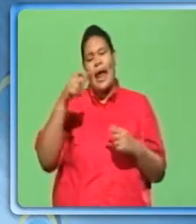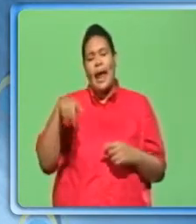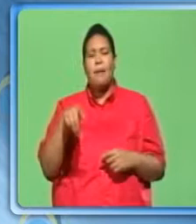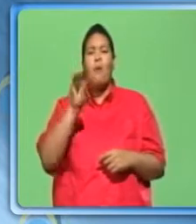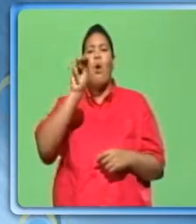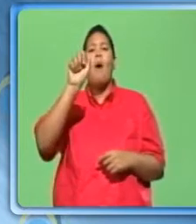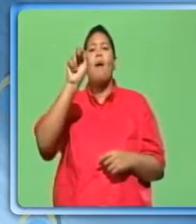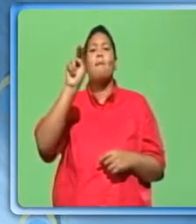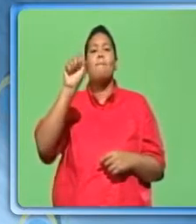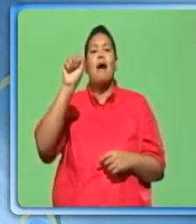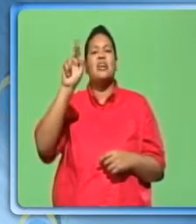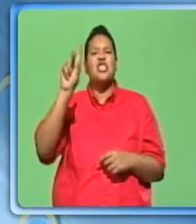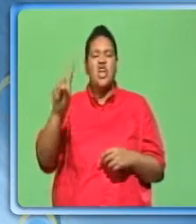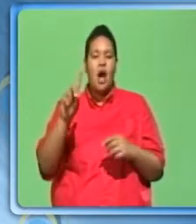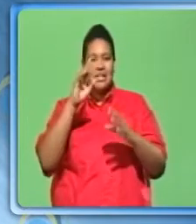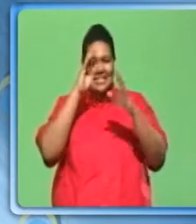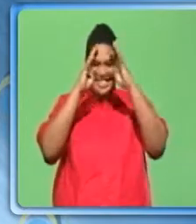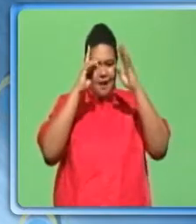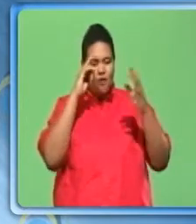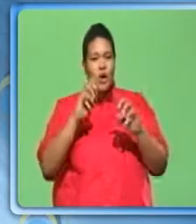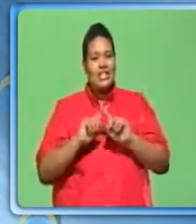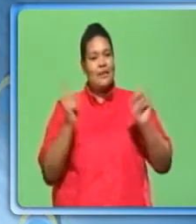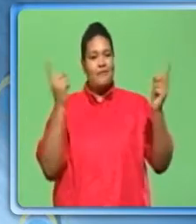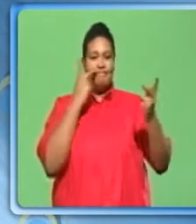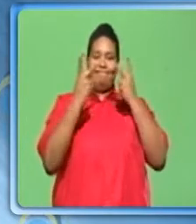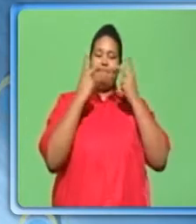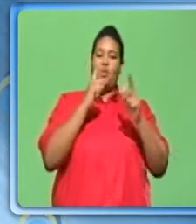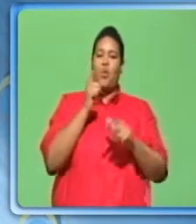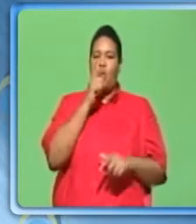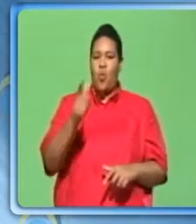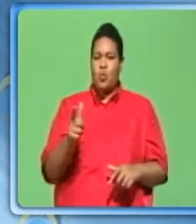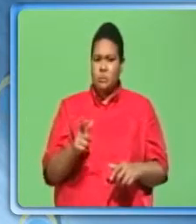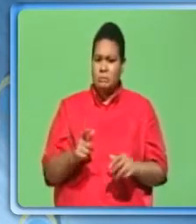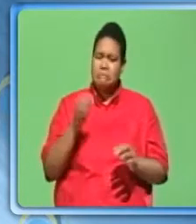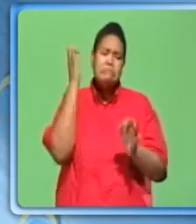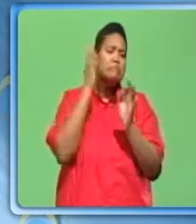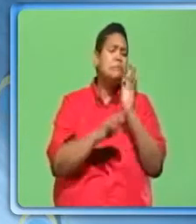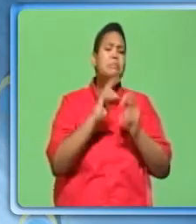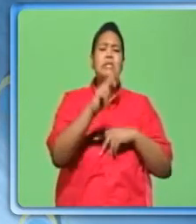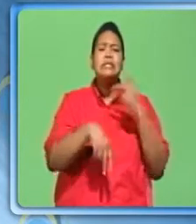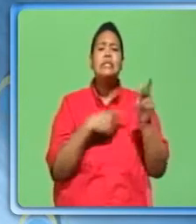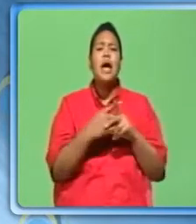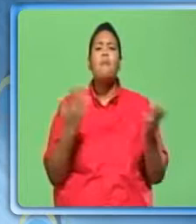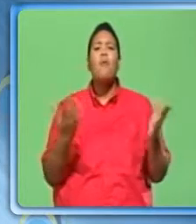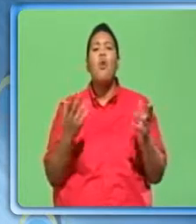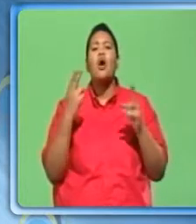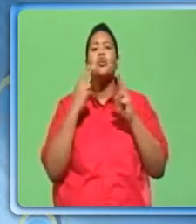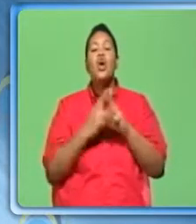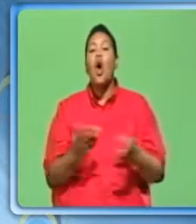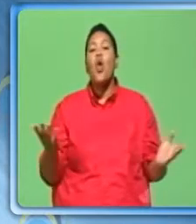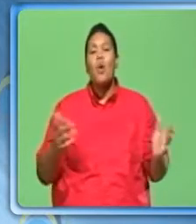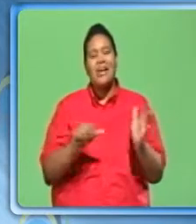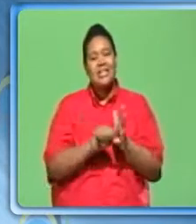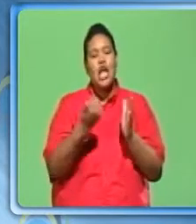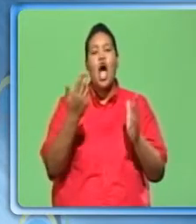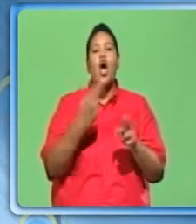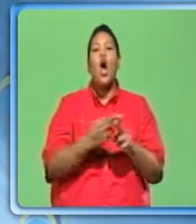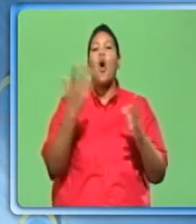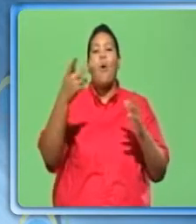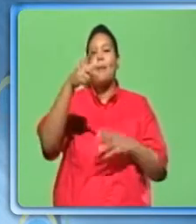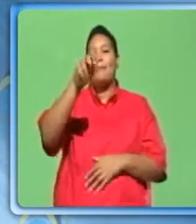more visual variation. The simplest type of shed roof is the style known as a pent